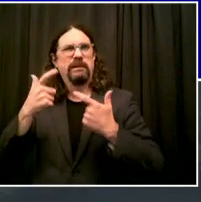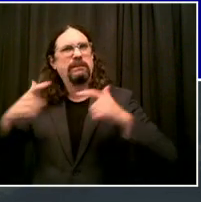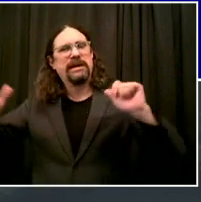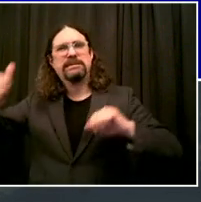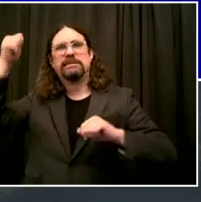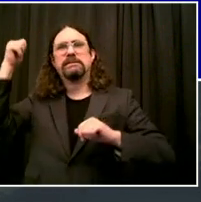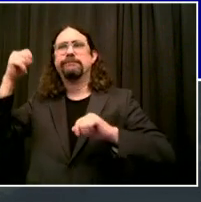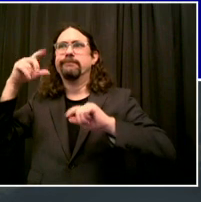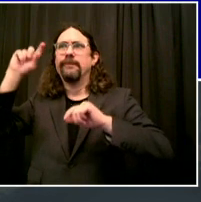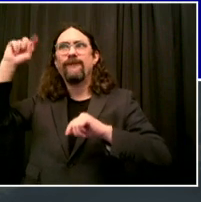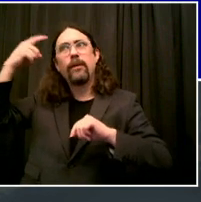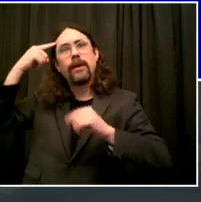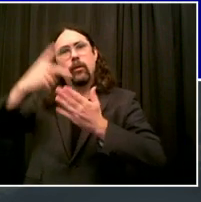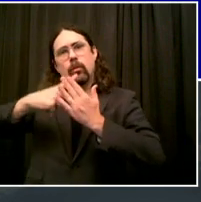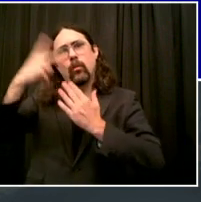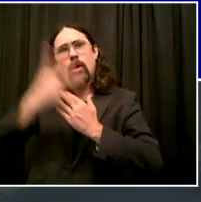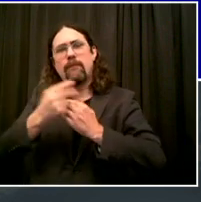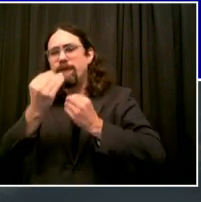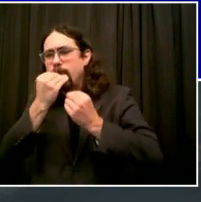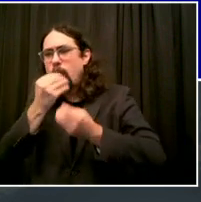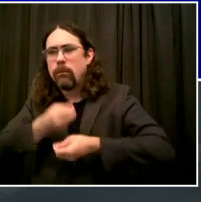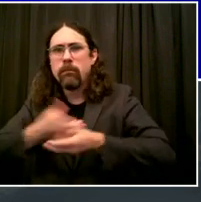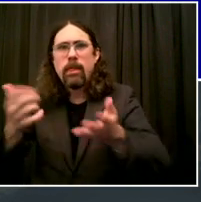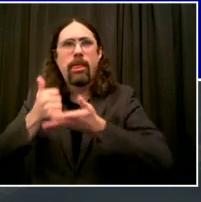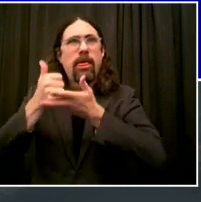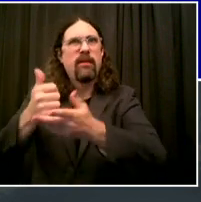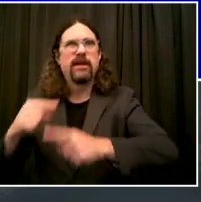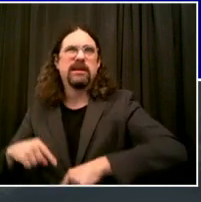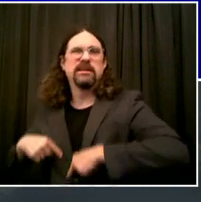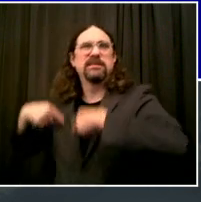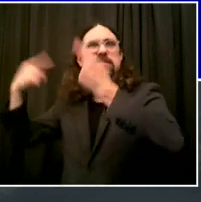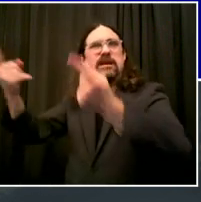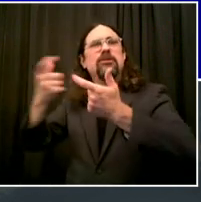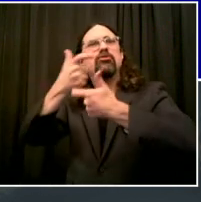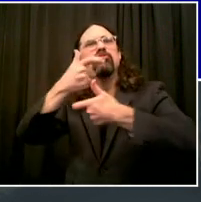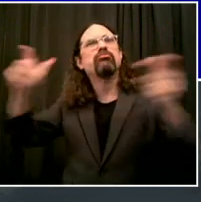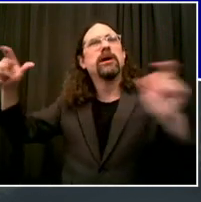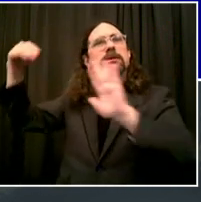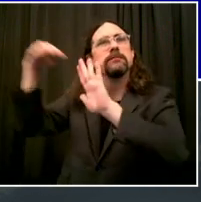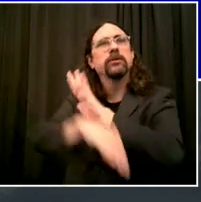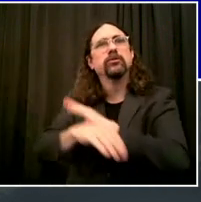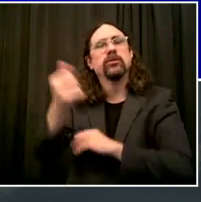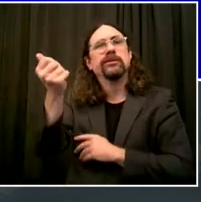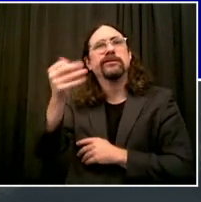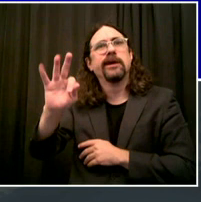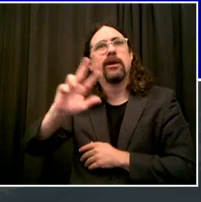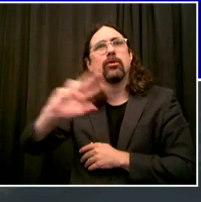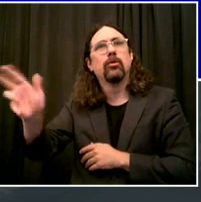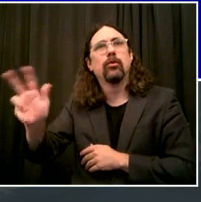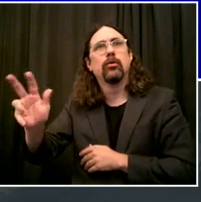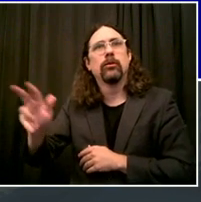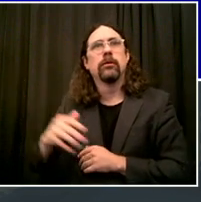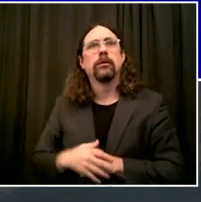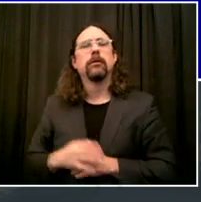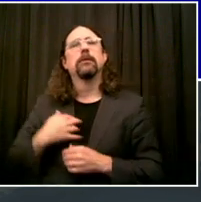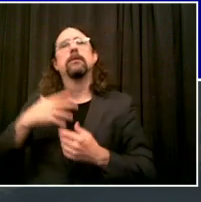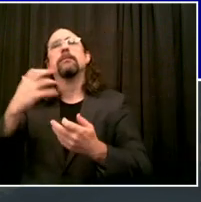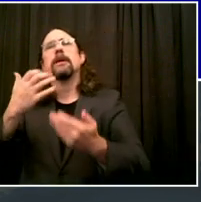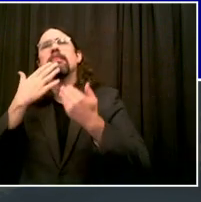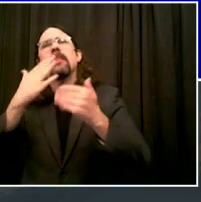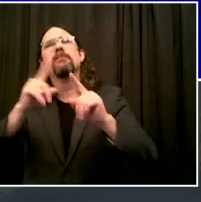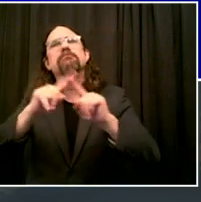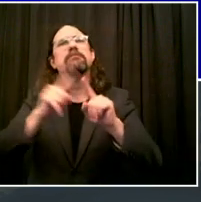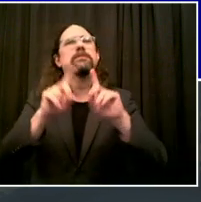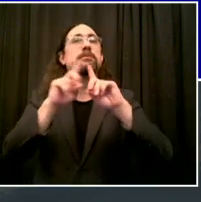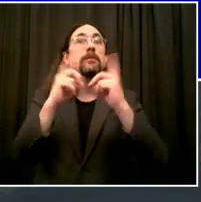had with the Department of Emergency Management, the Taxi and Limousine Commission, the Department of Environmental Protection, the Parks